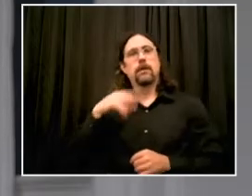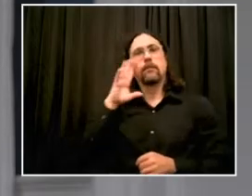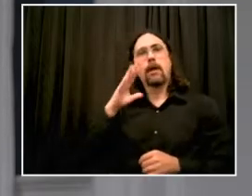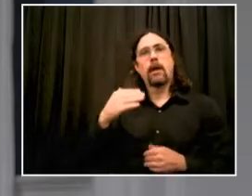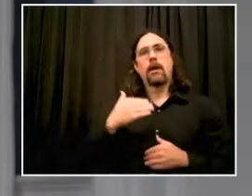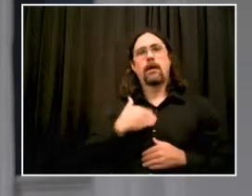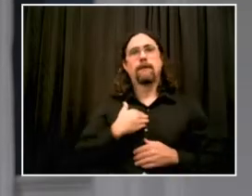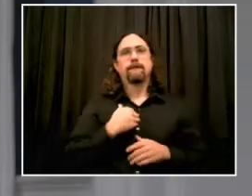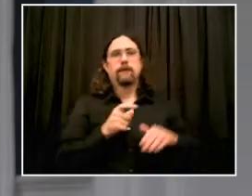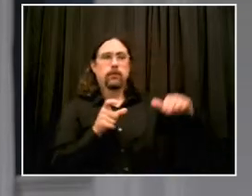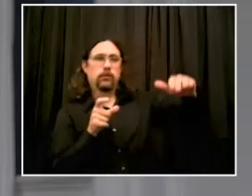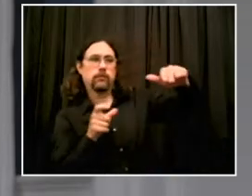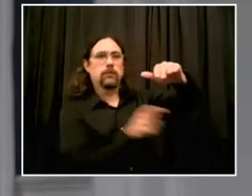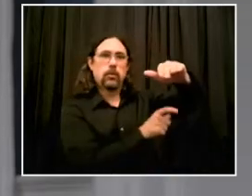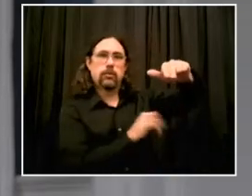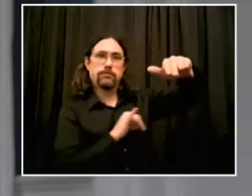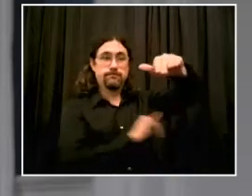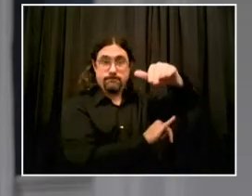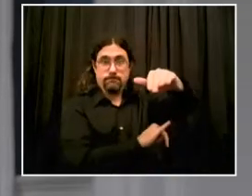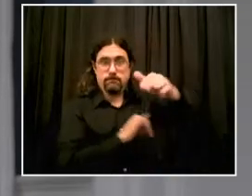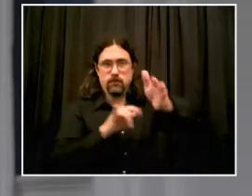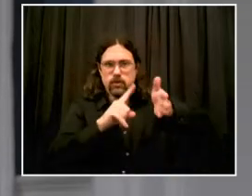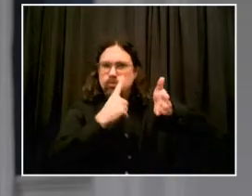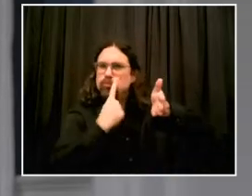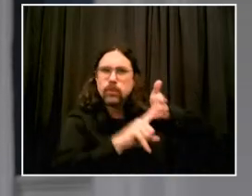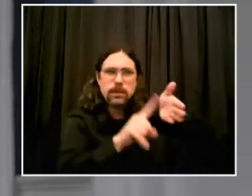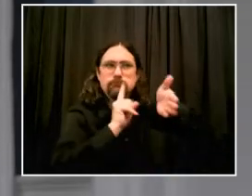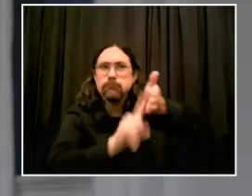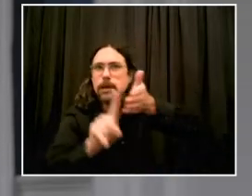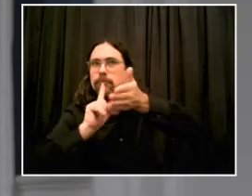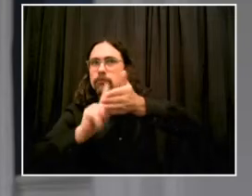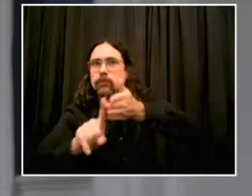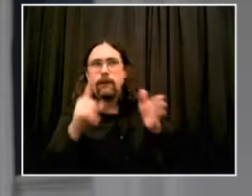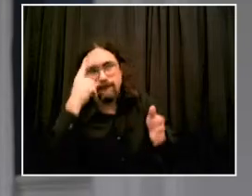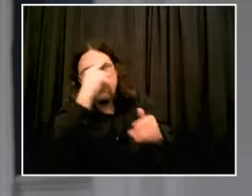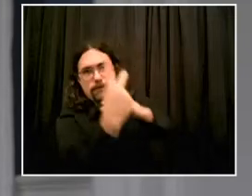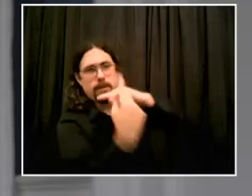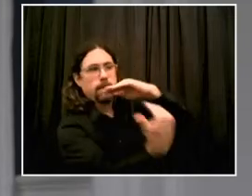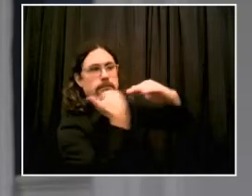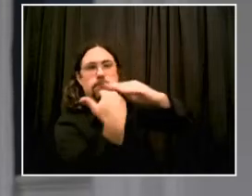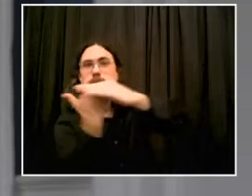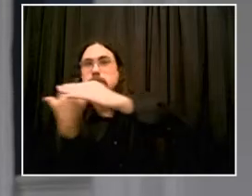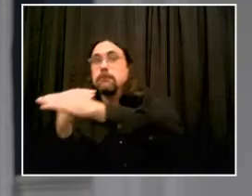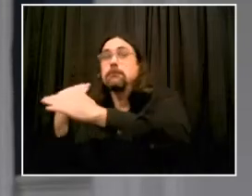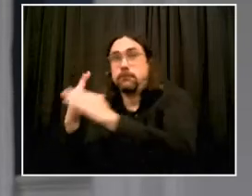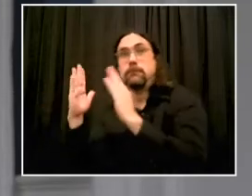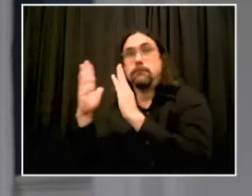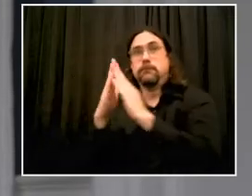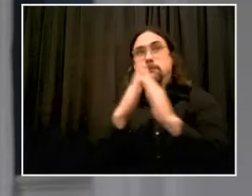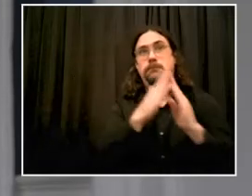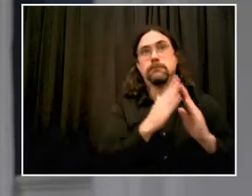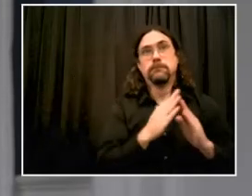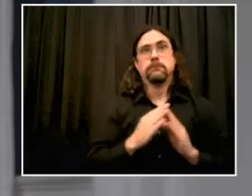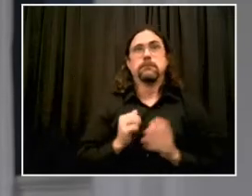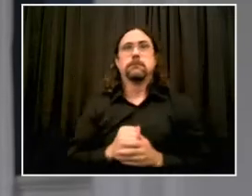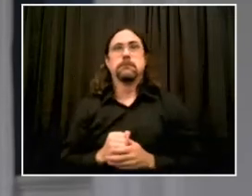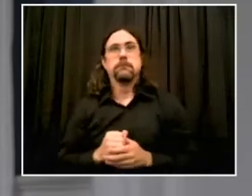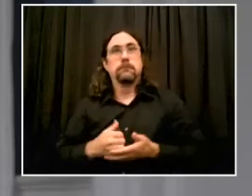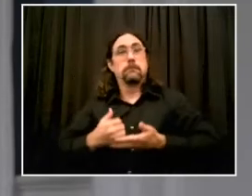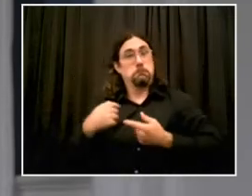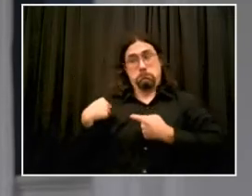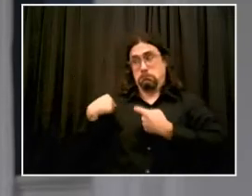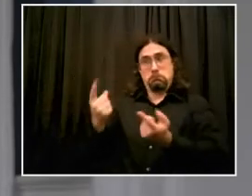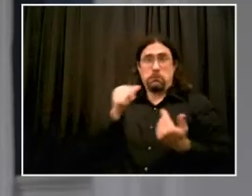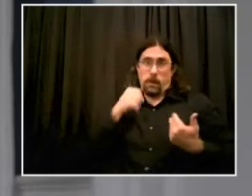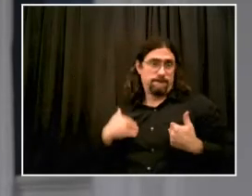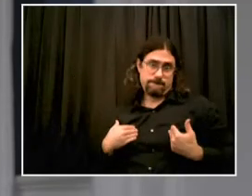serious nature of this pandemic. We need to ensure visitors in New Yorkers returning home are taking the necessary precautions to